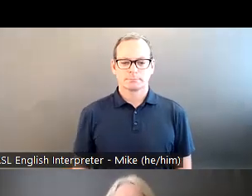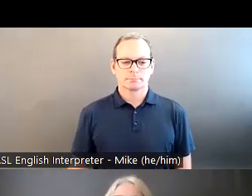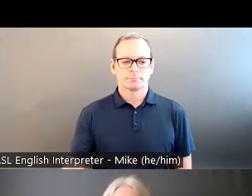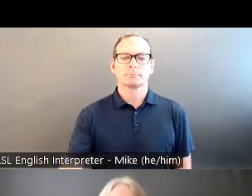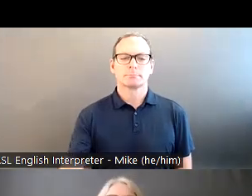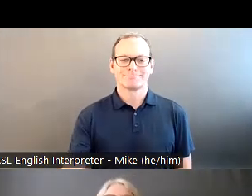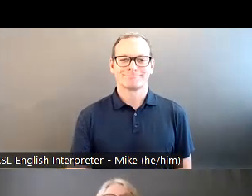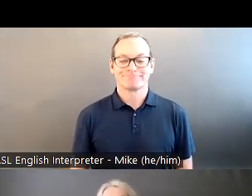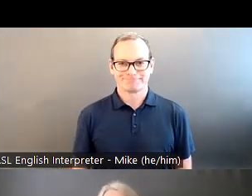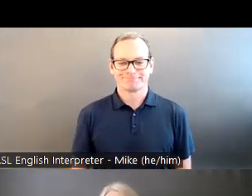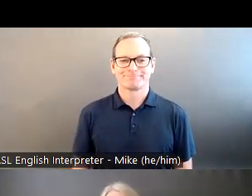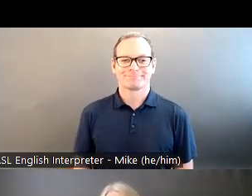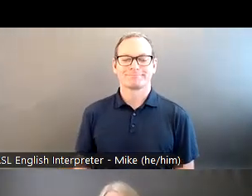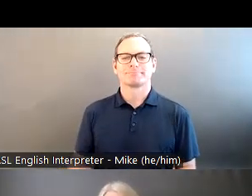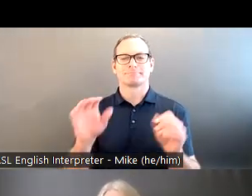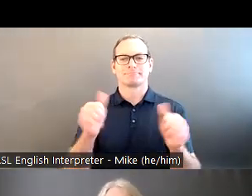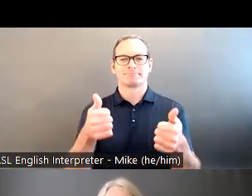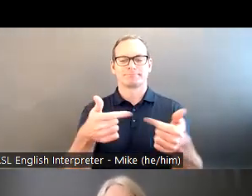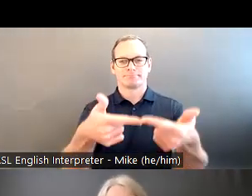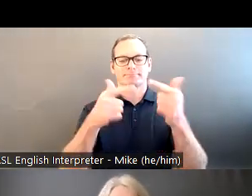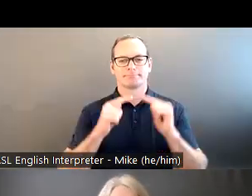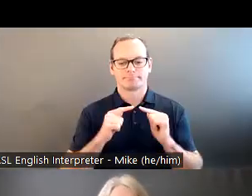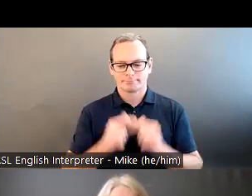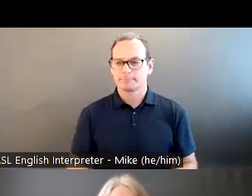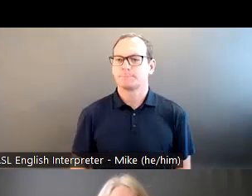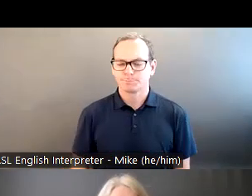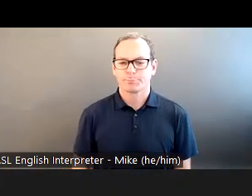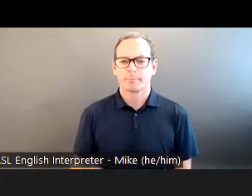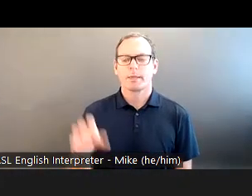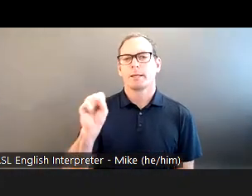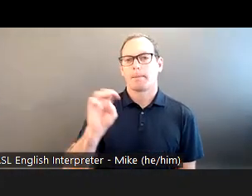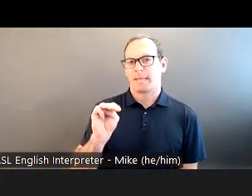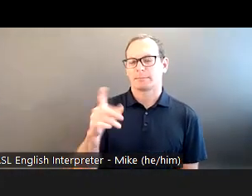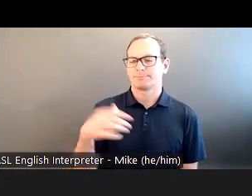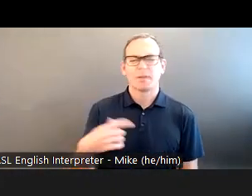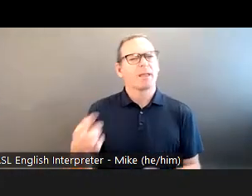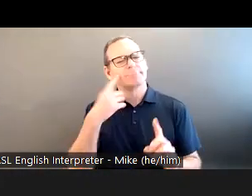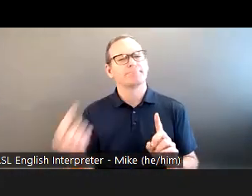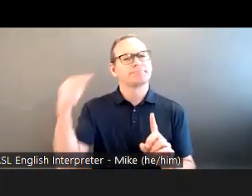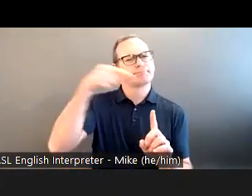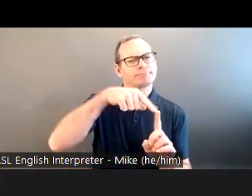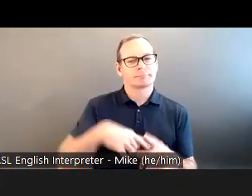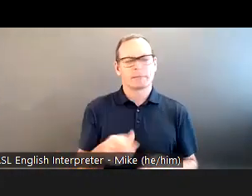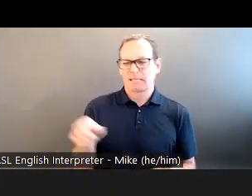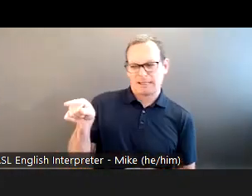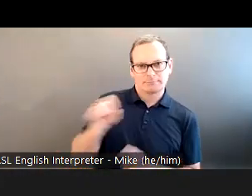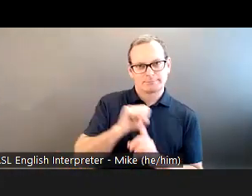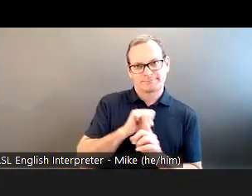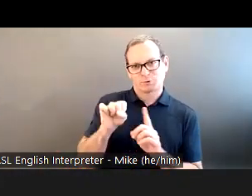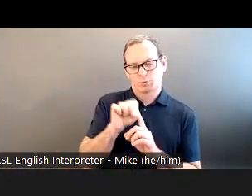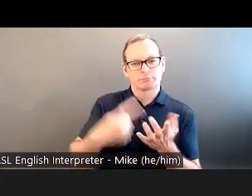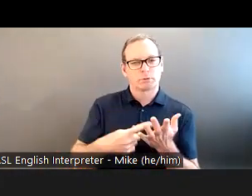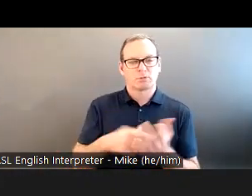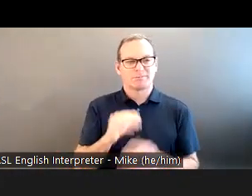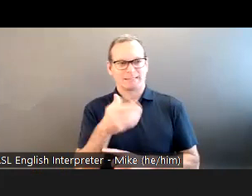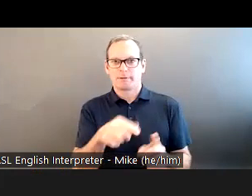And I think this goes back to when we're looking at that hierarchy again, it sounds like in this case, Sally is a friend of the grantor, right? So this person wouldn't